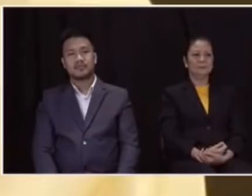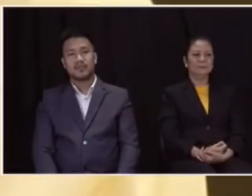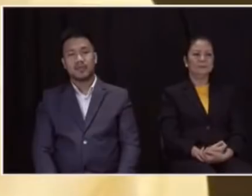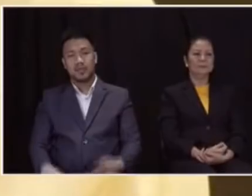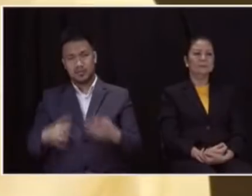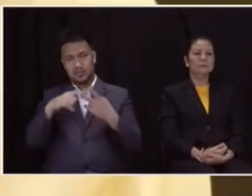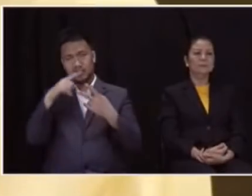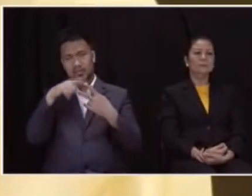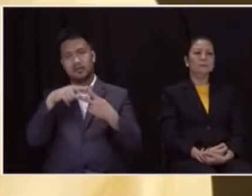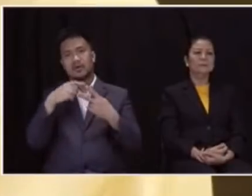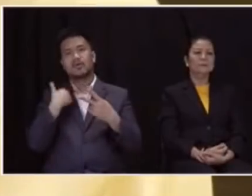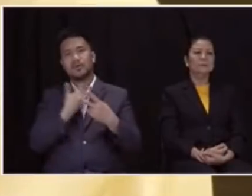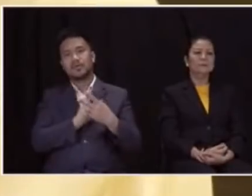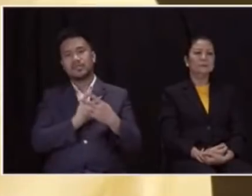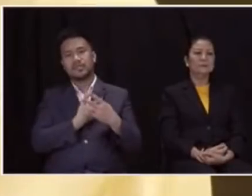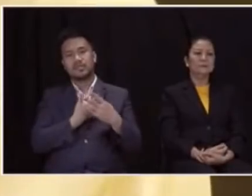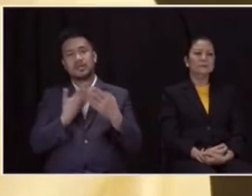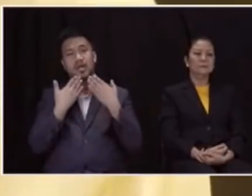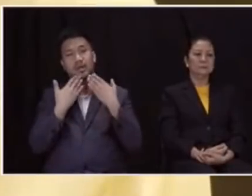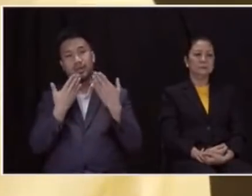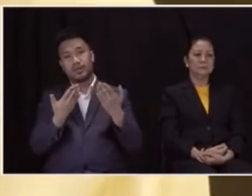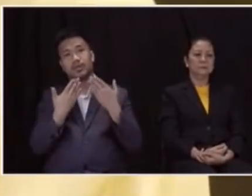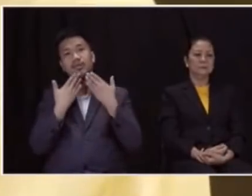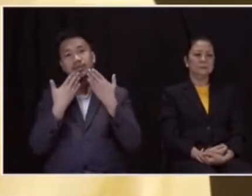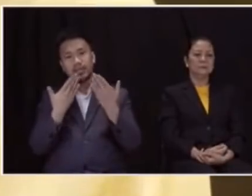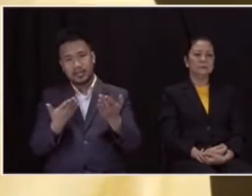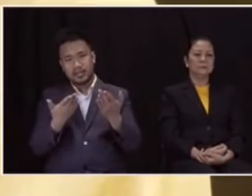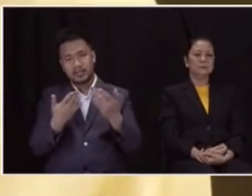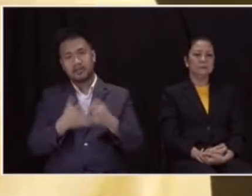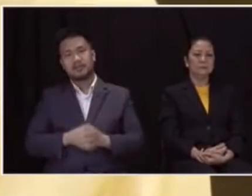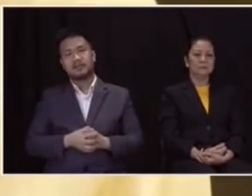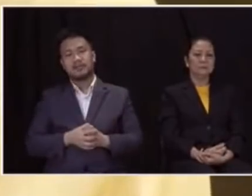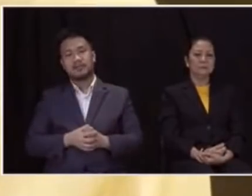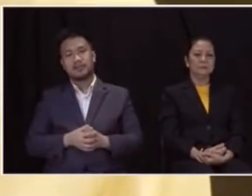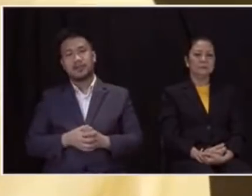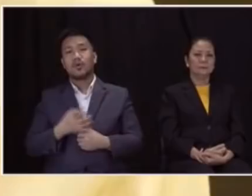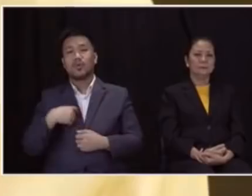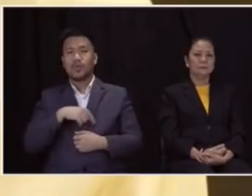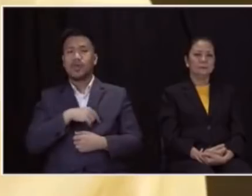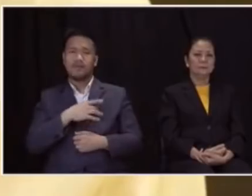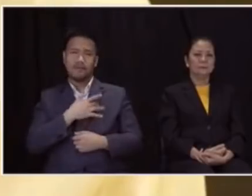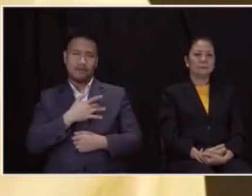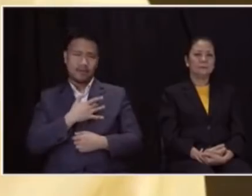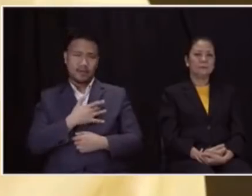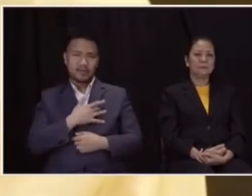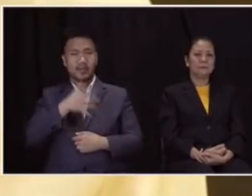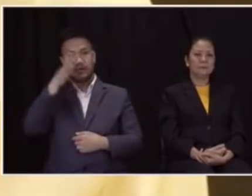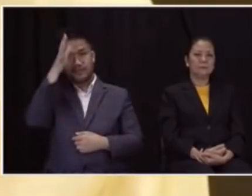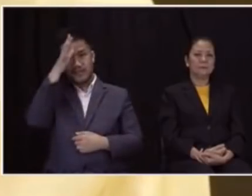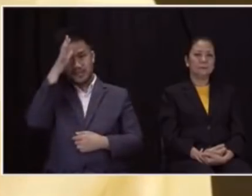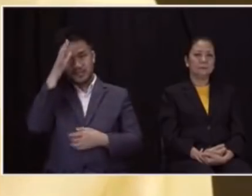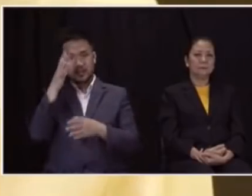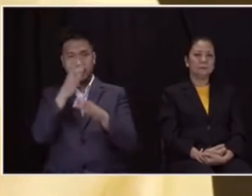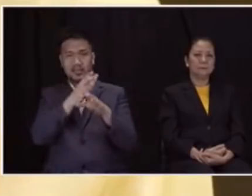To them we give our heartfelt thanks. We have felt their fatherly